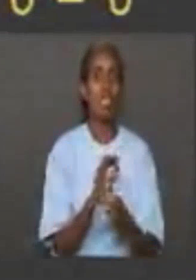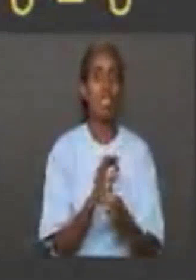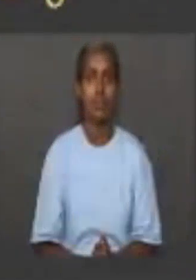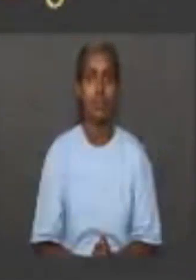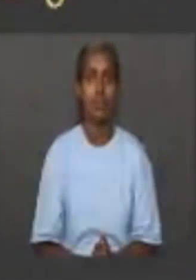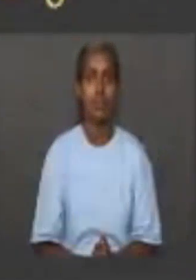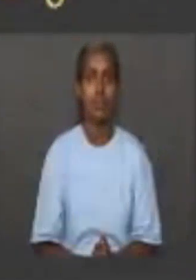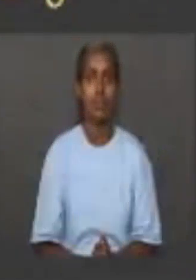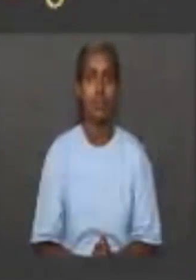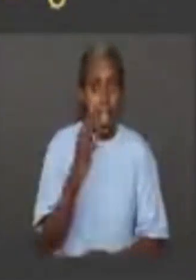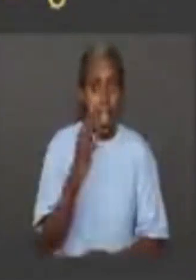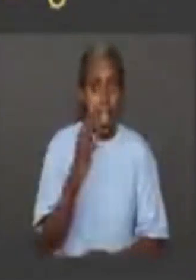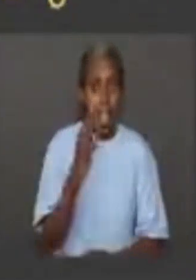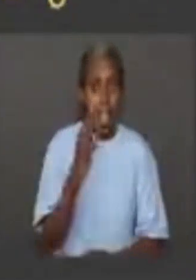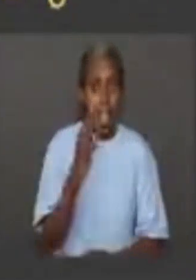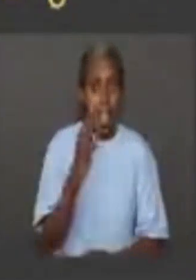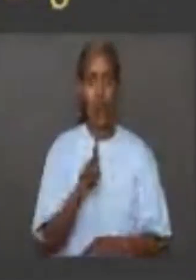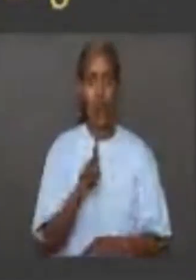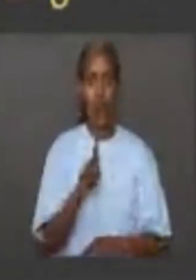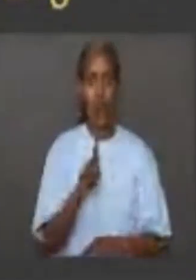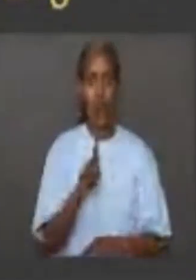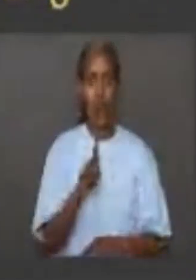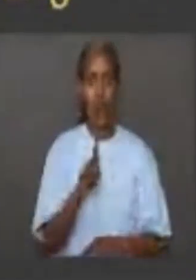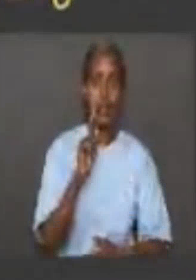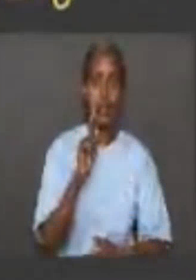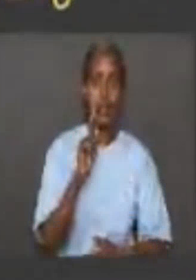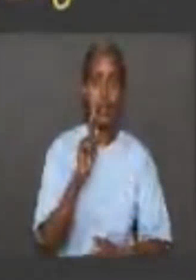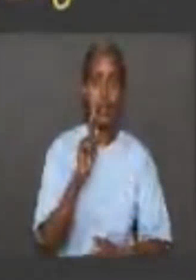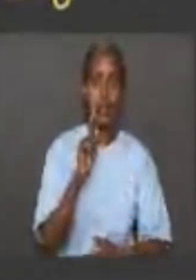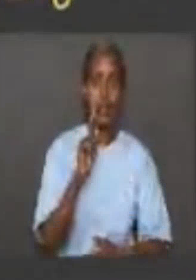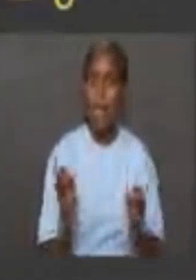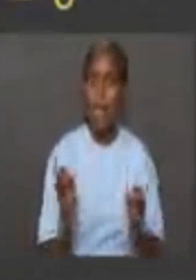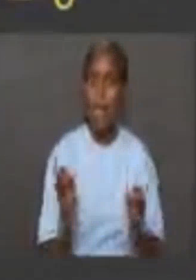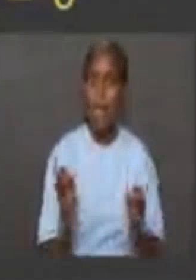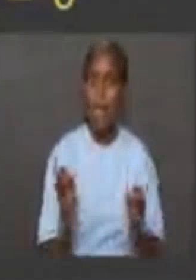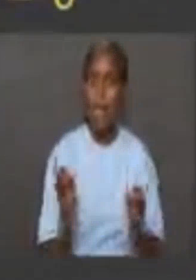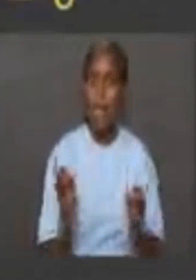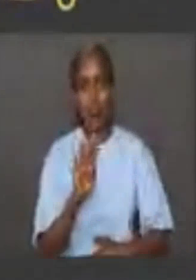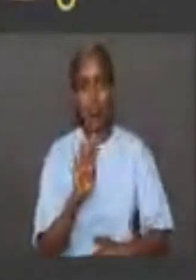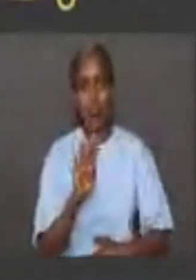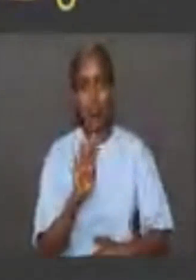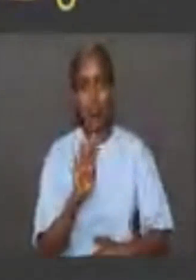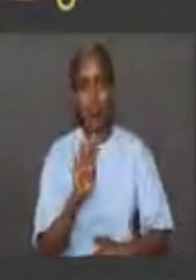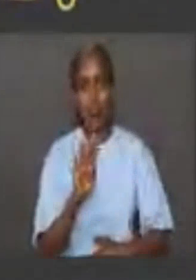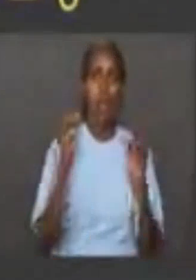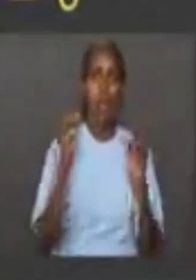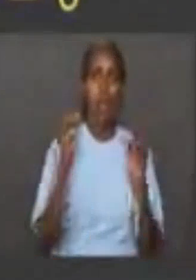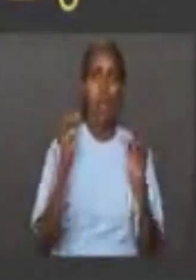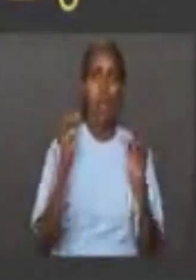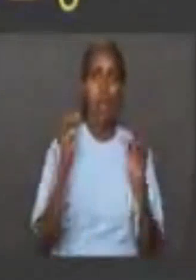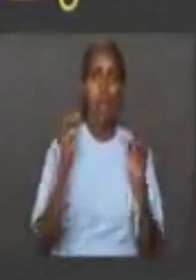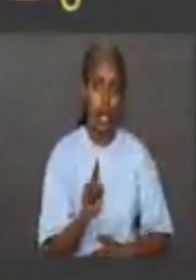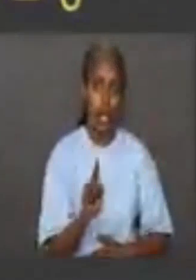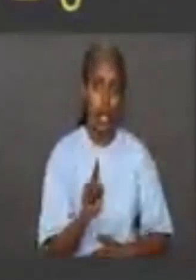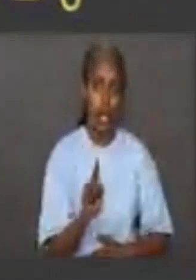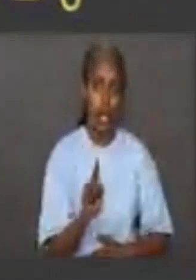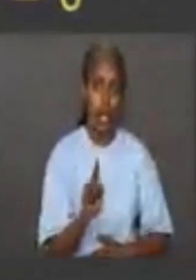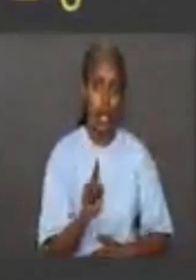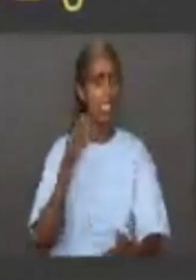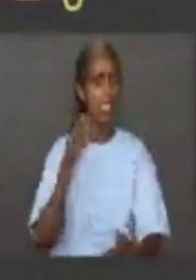F of 1 equals 1 plus 4 plus 1 minus 6.